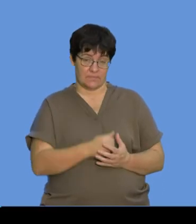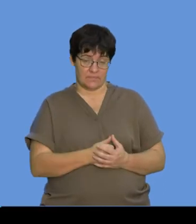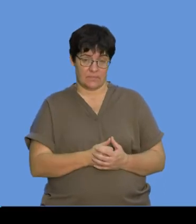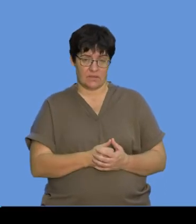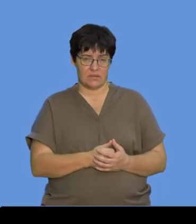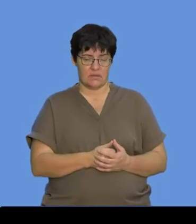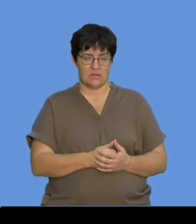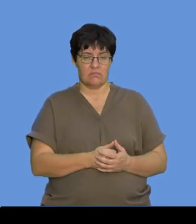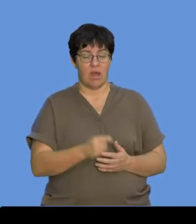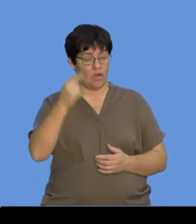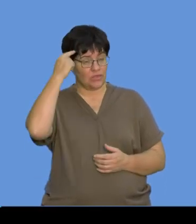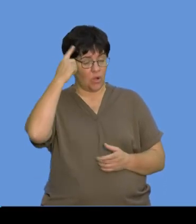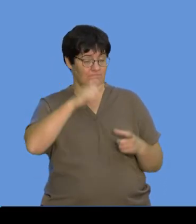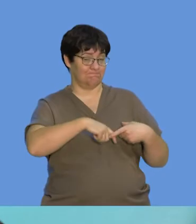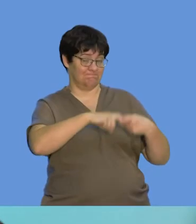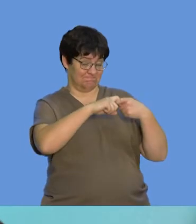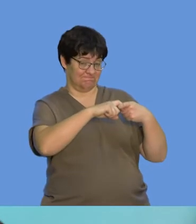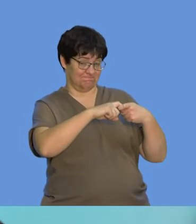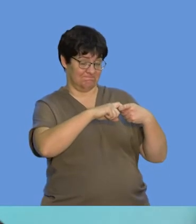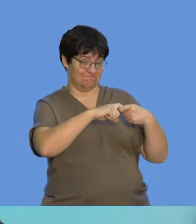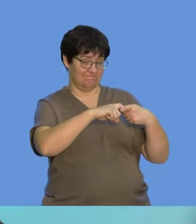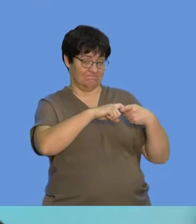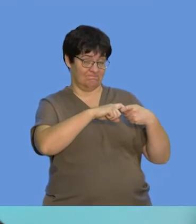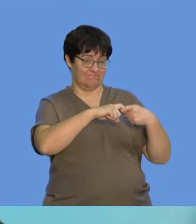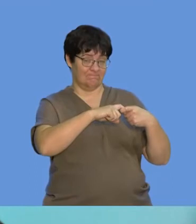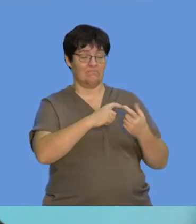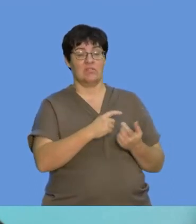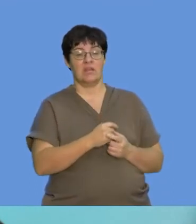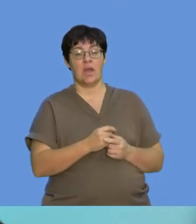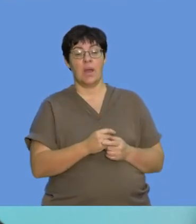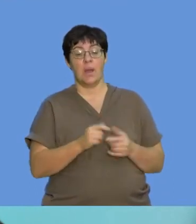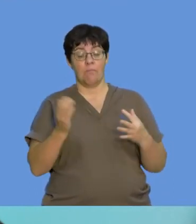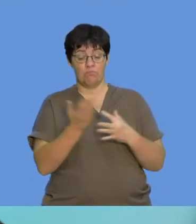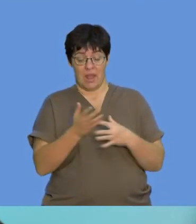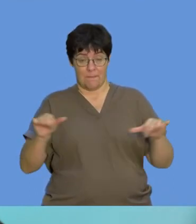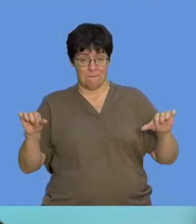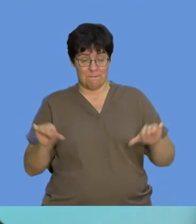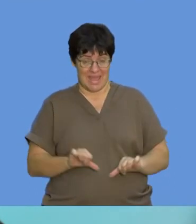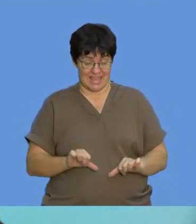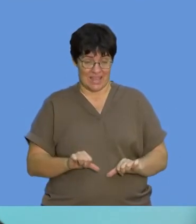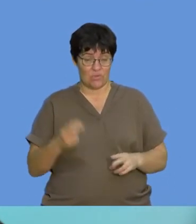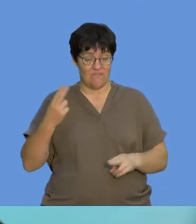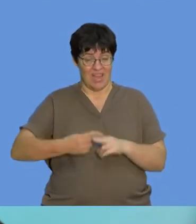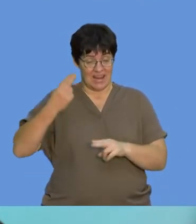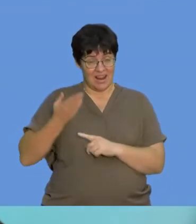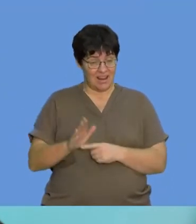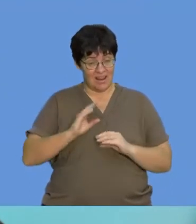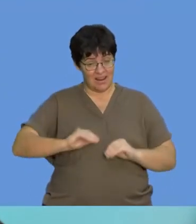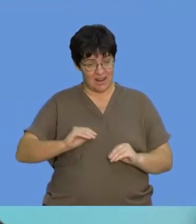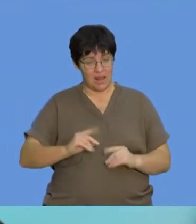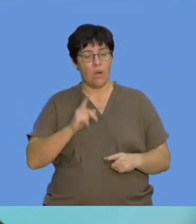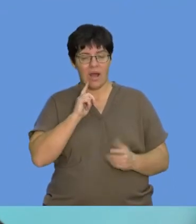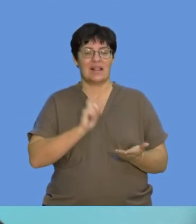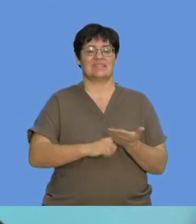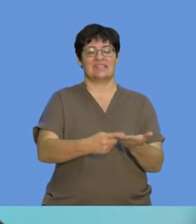are present in that glass of water. So that's the thought. Let's just hold it for now, or at that point. And when we come back to